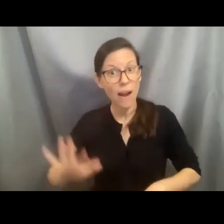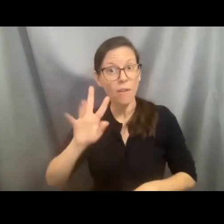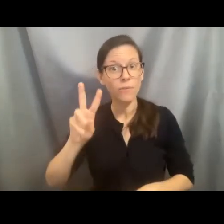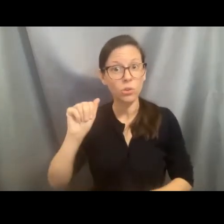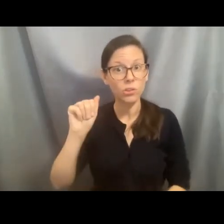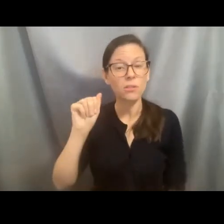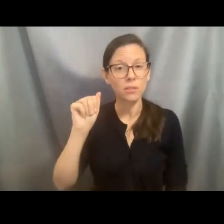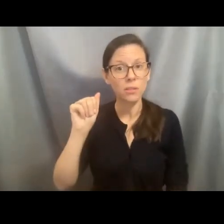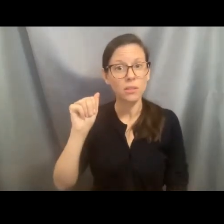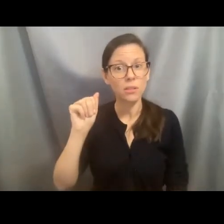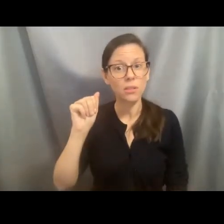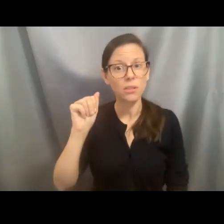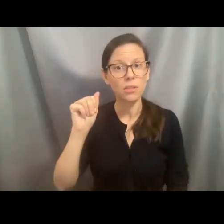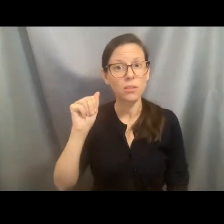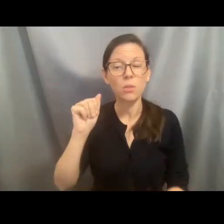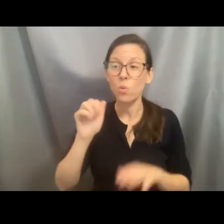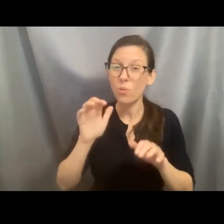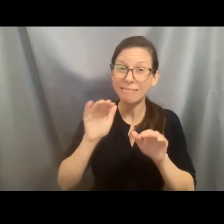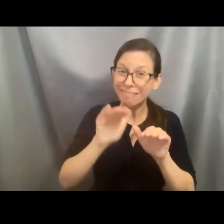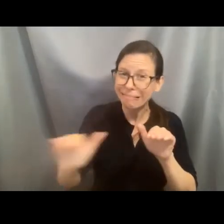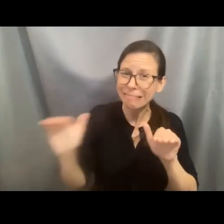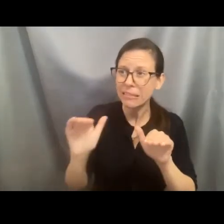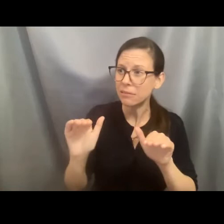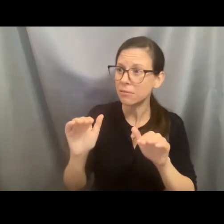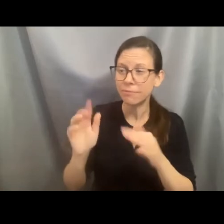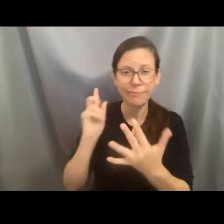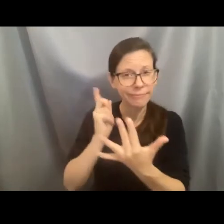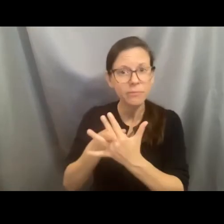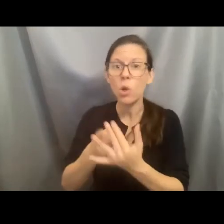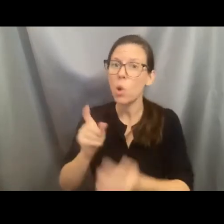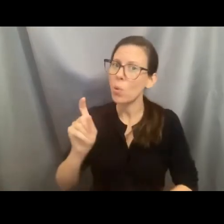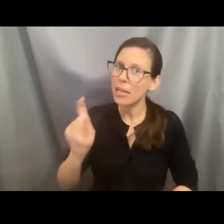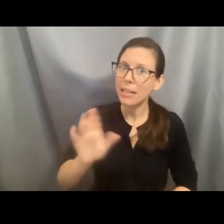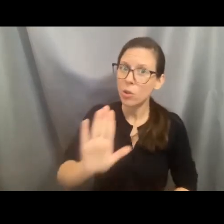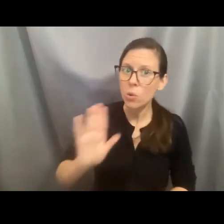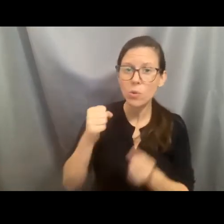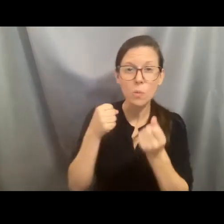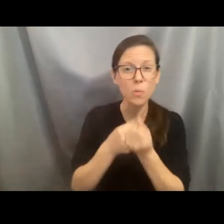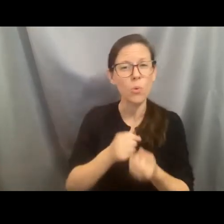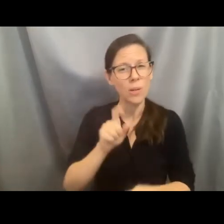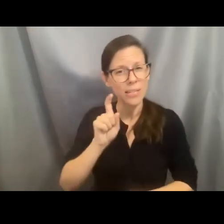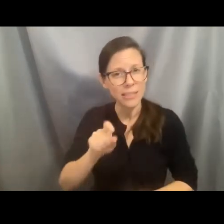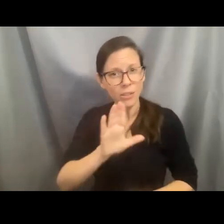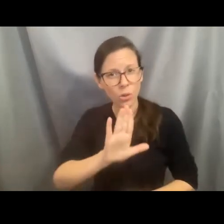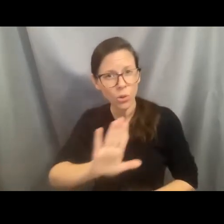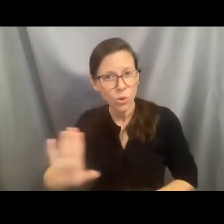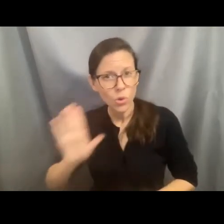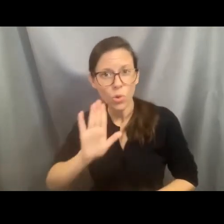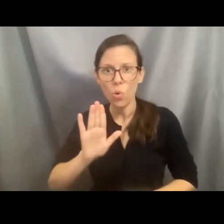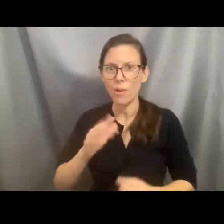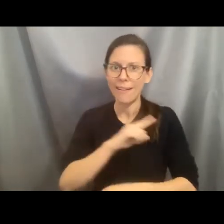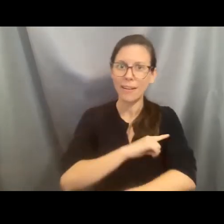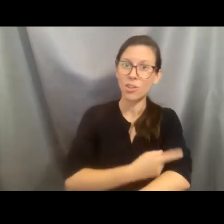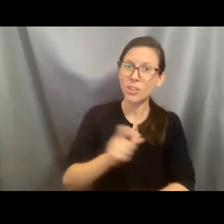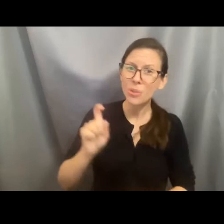that we need your support, we need your energy, we need your voices, and that their voices matter.